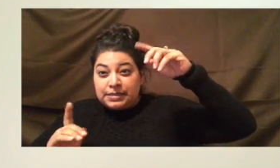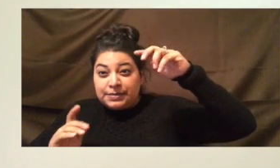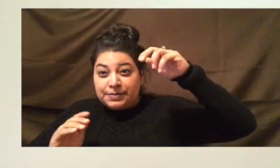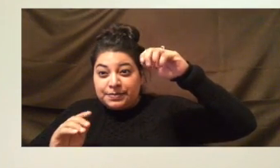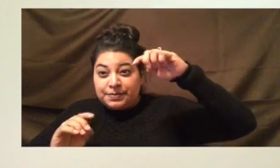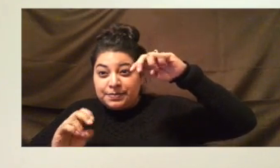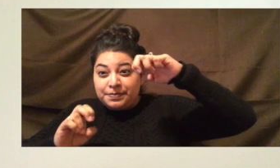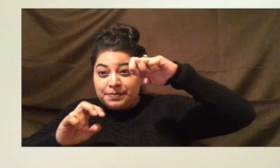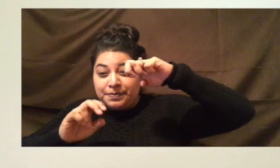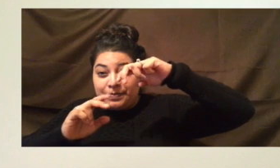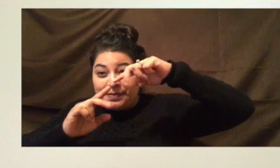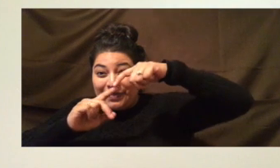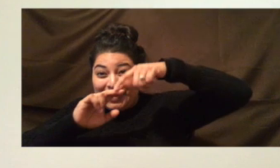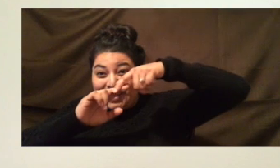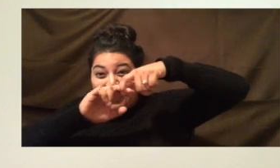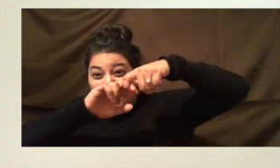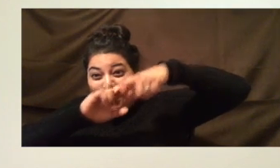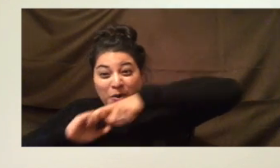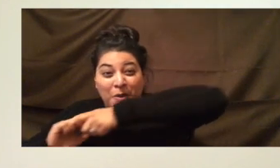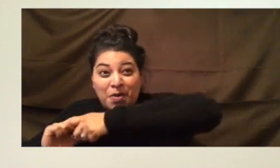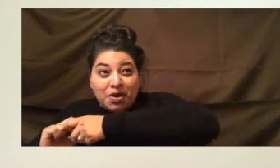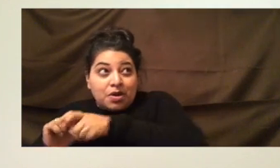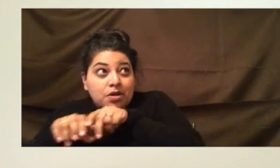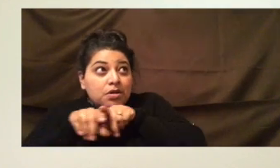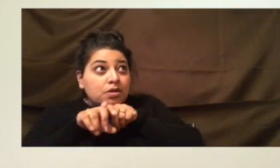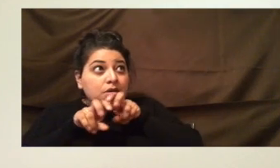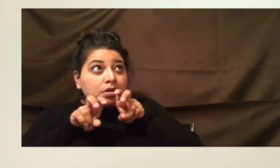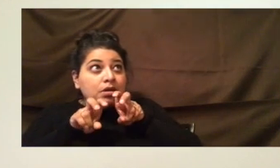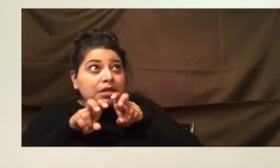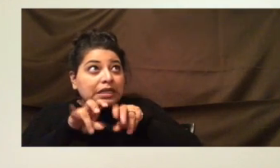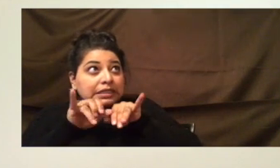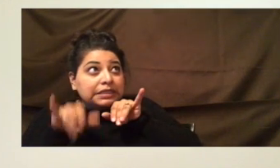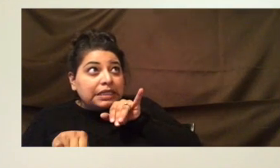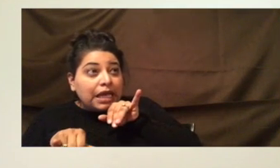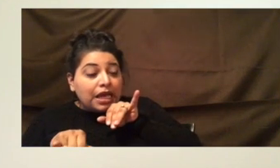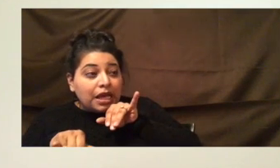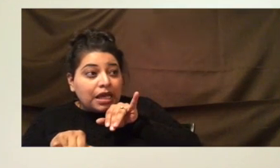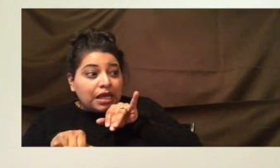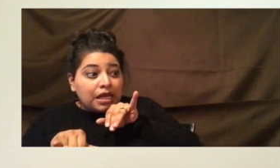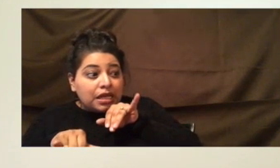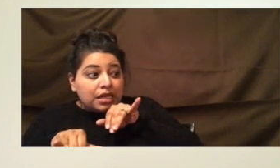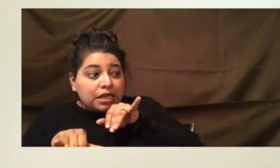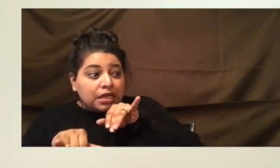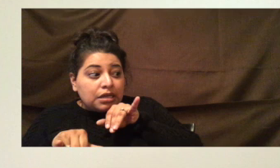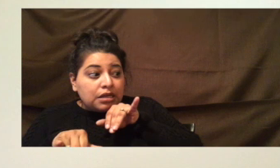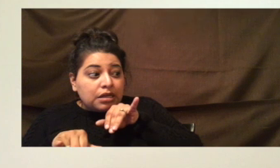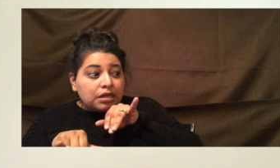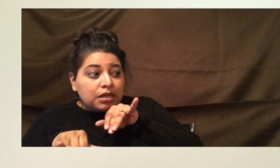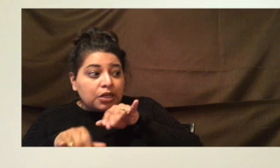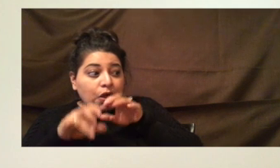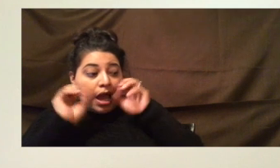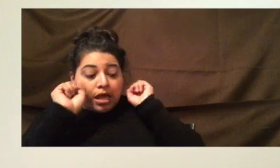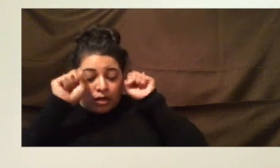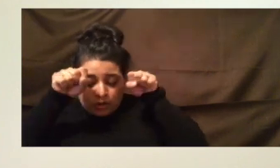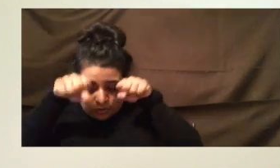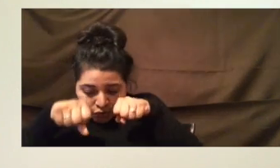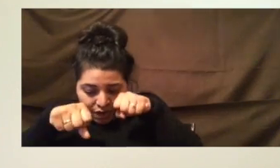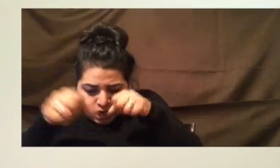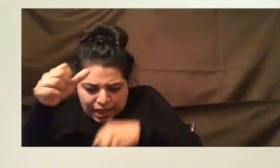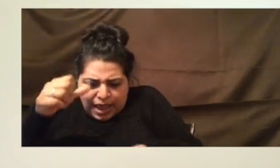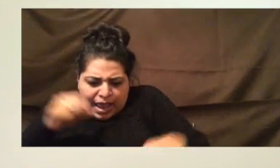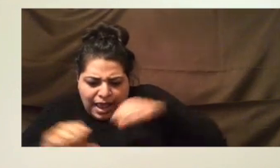Annie. He reached out and grabbed her. He pulled Annie toward him. Stay down, he said. He crouched next to her. Bow your